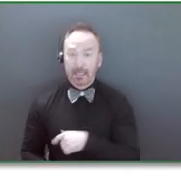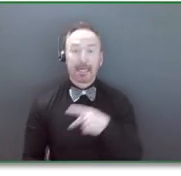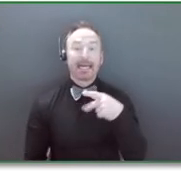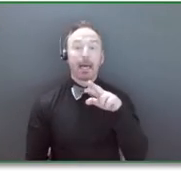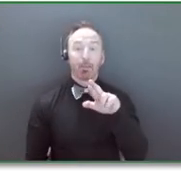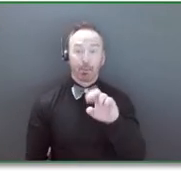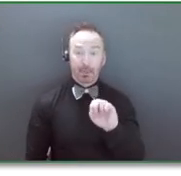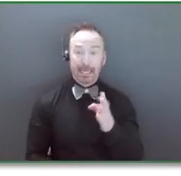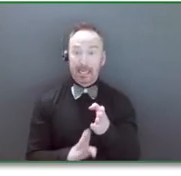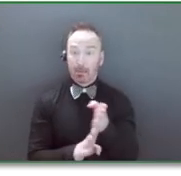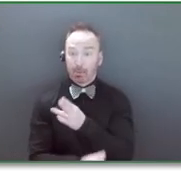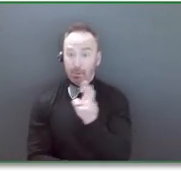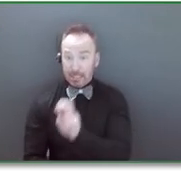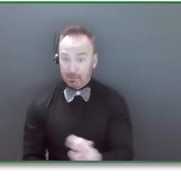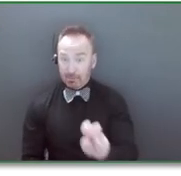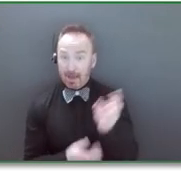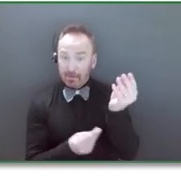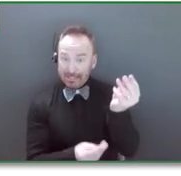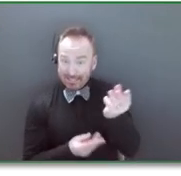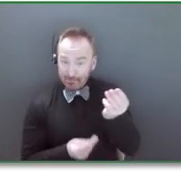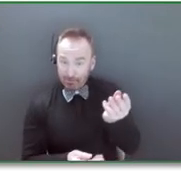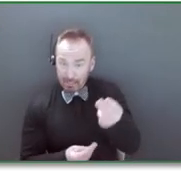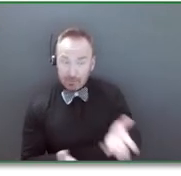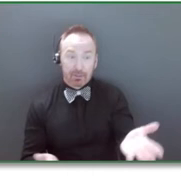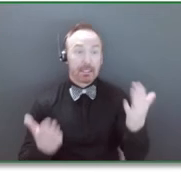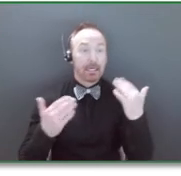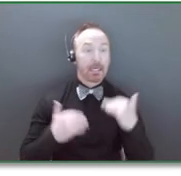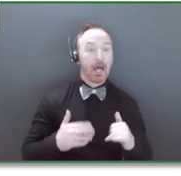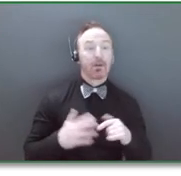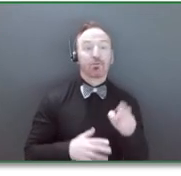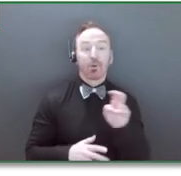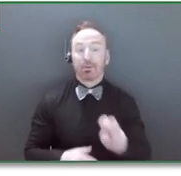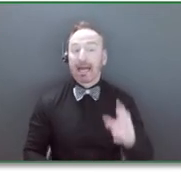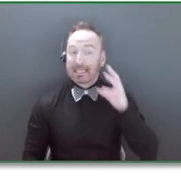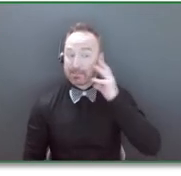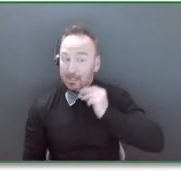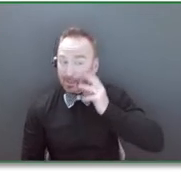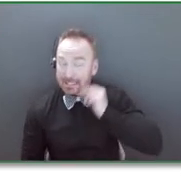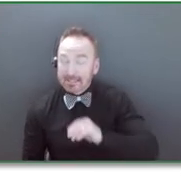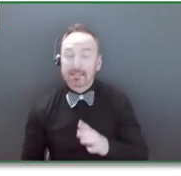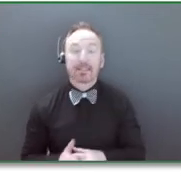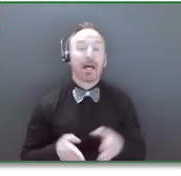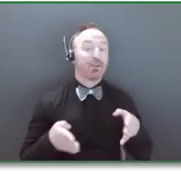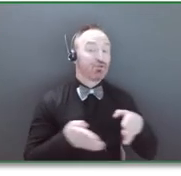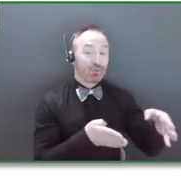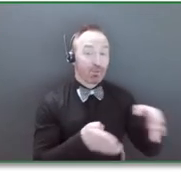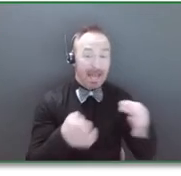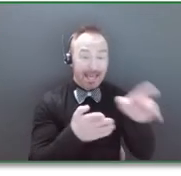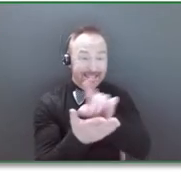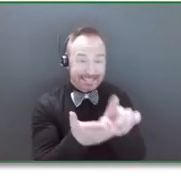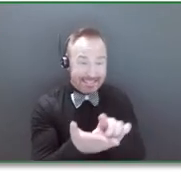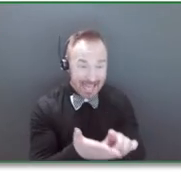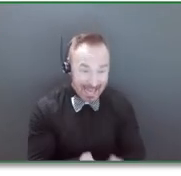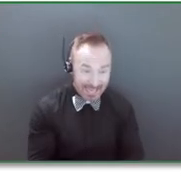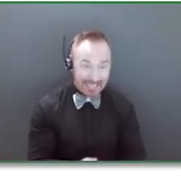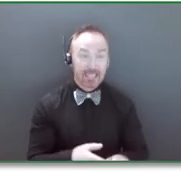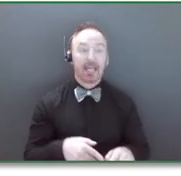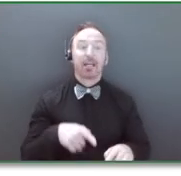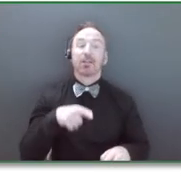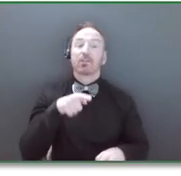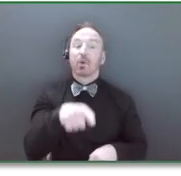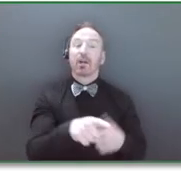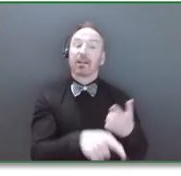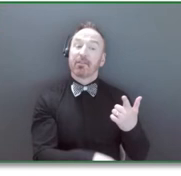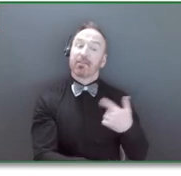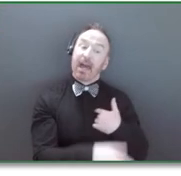accessible experiences, trail designs, trailhead access, and the unintended consequences from repair,